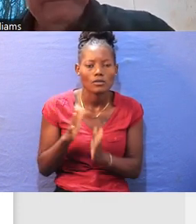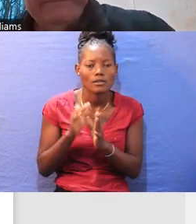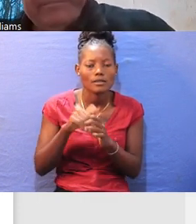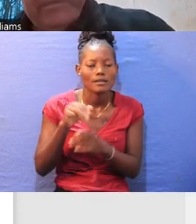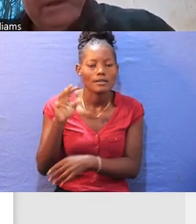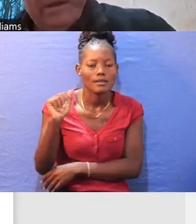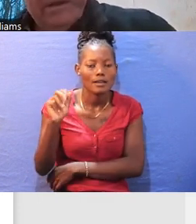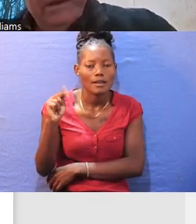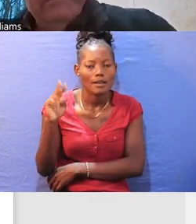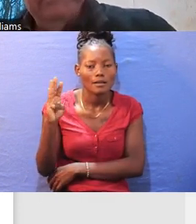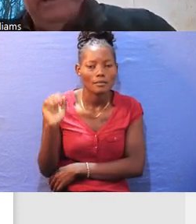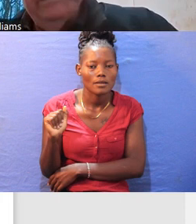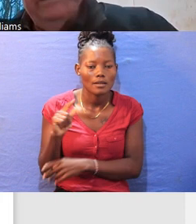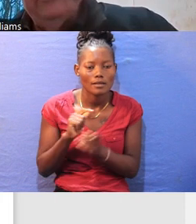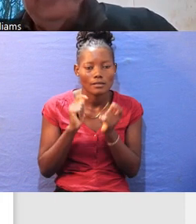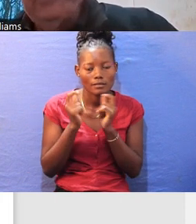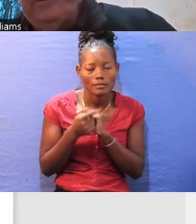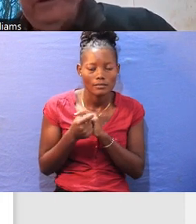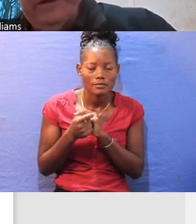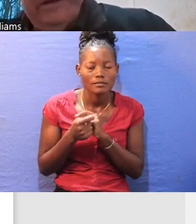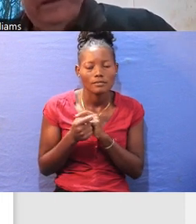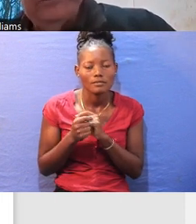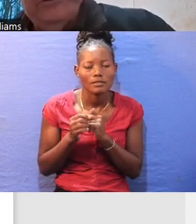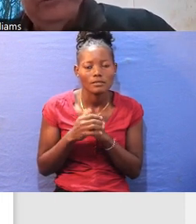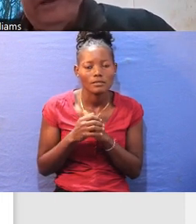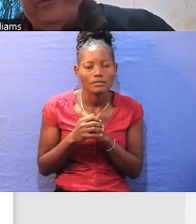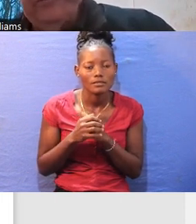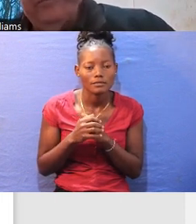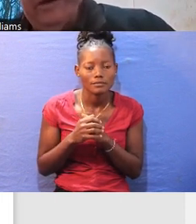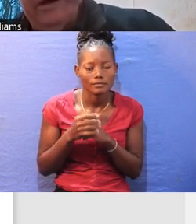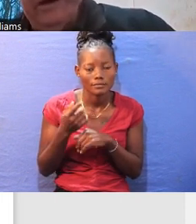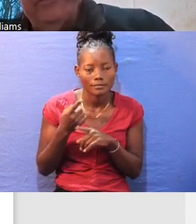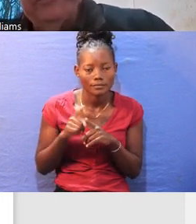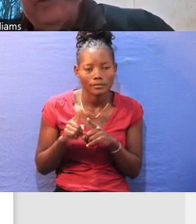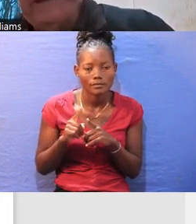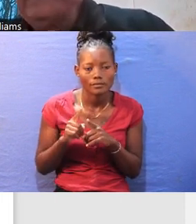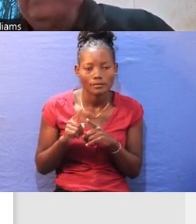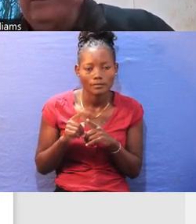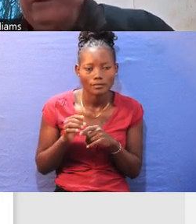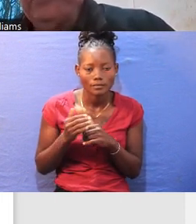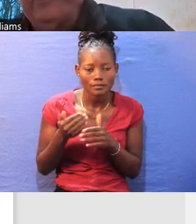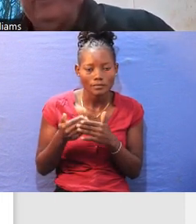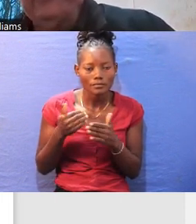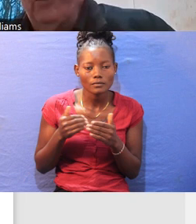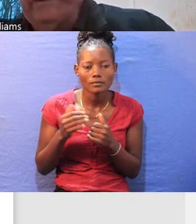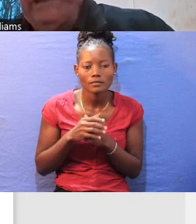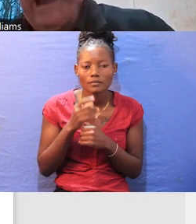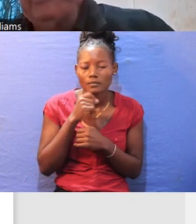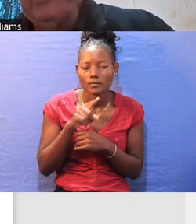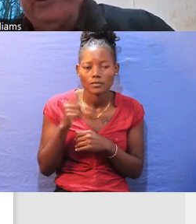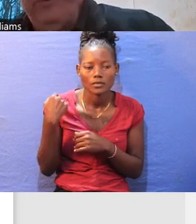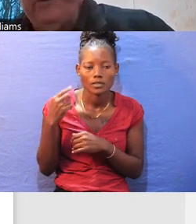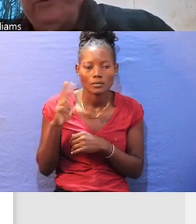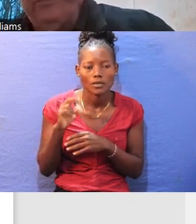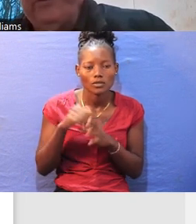Muslim. But his freshman year at LSU, he was second in the country in scoring. He